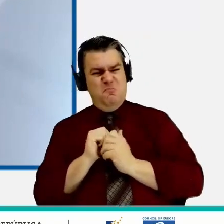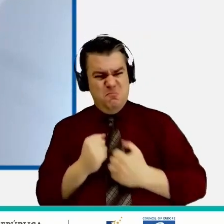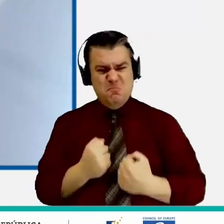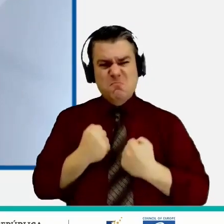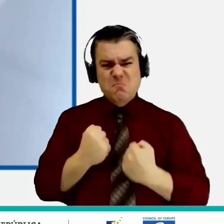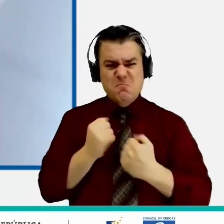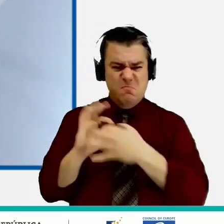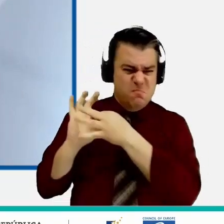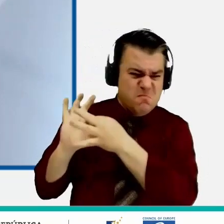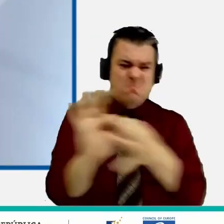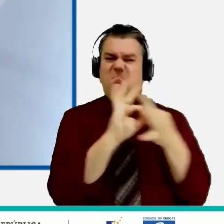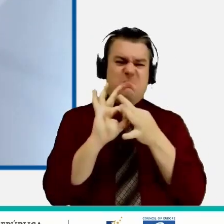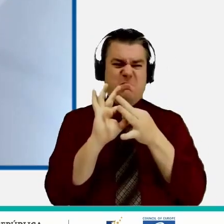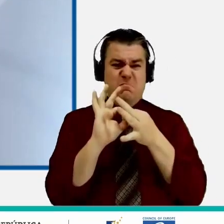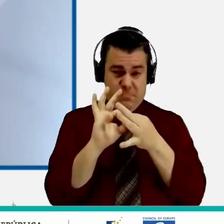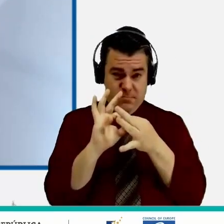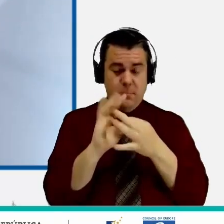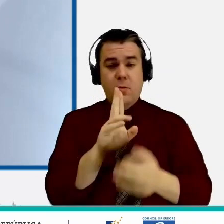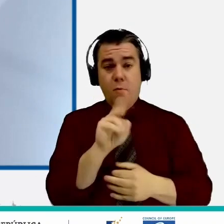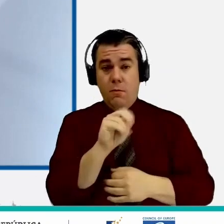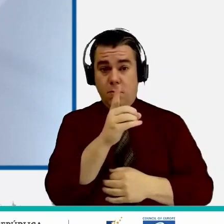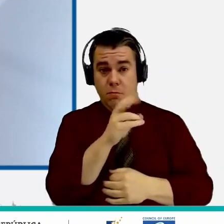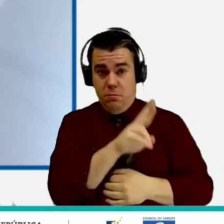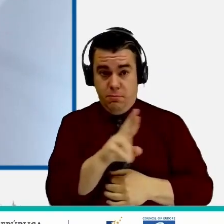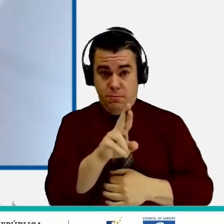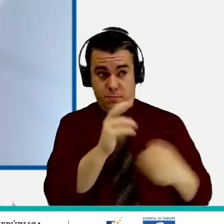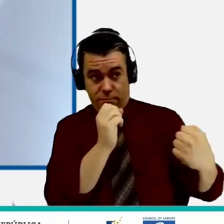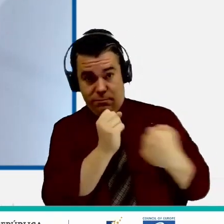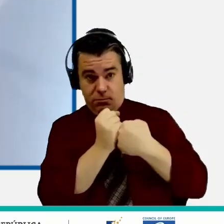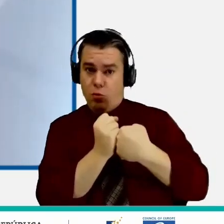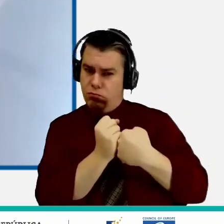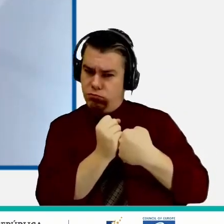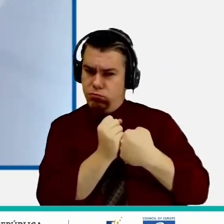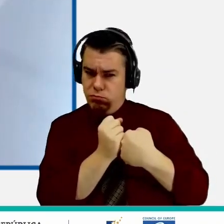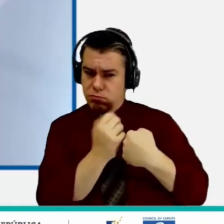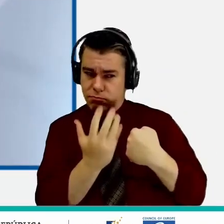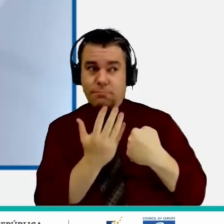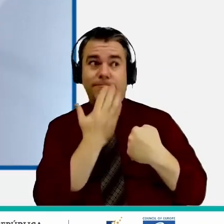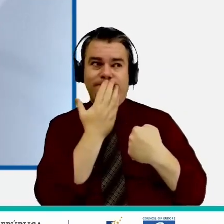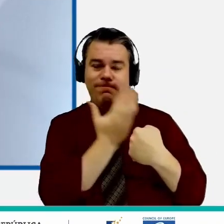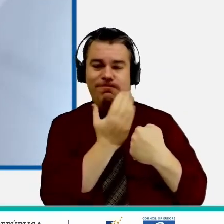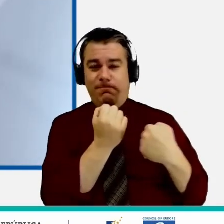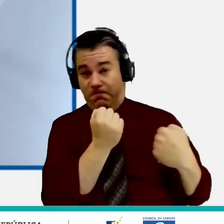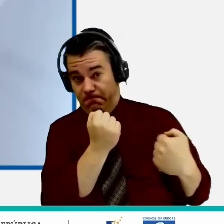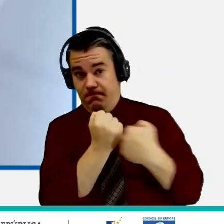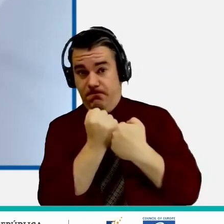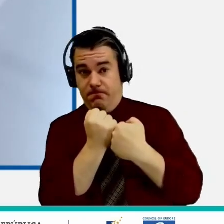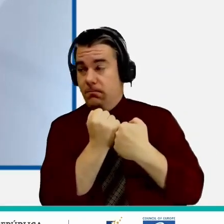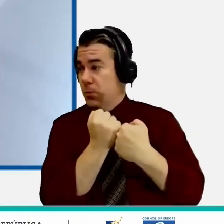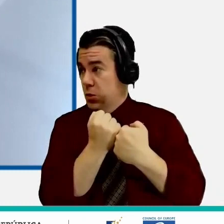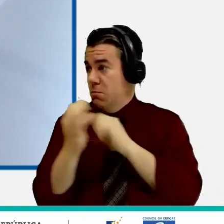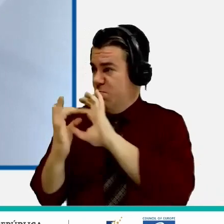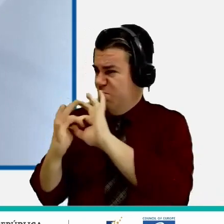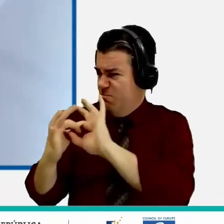from UNDRR Secretariat, which we have certainly, and we thank for that, and we cooperate together with